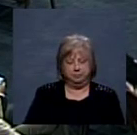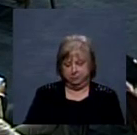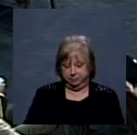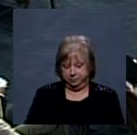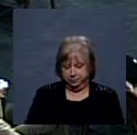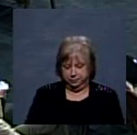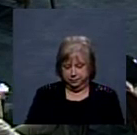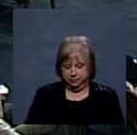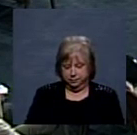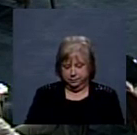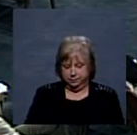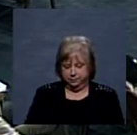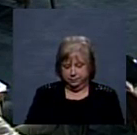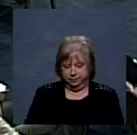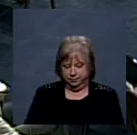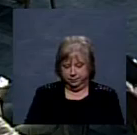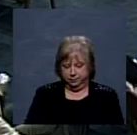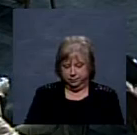Moore.